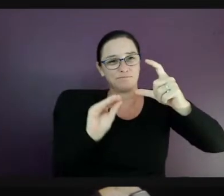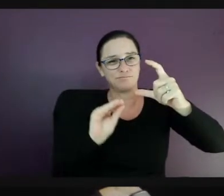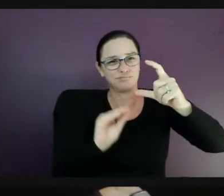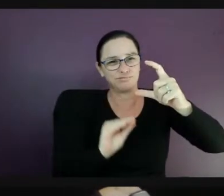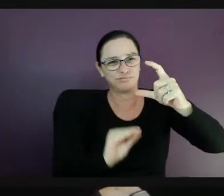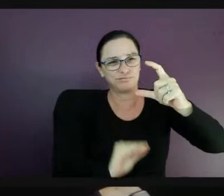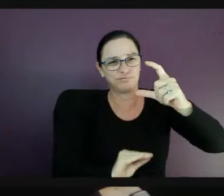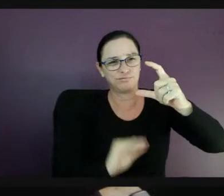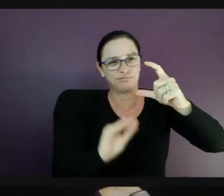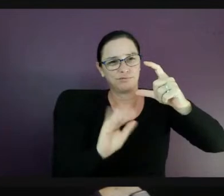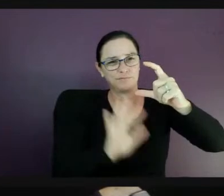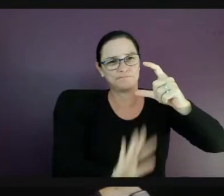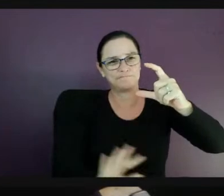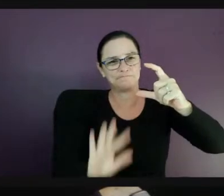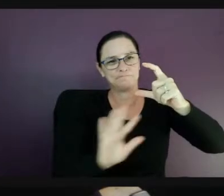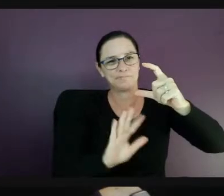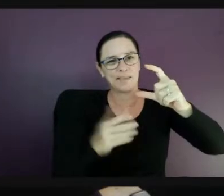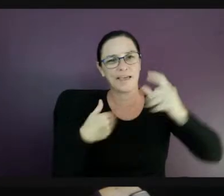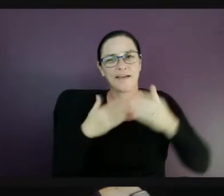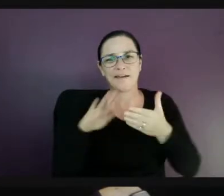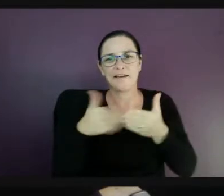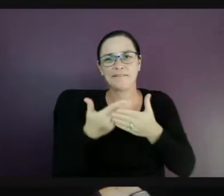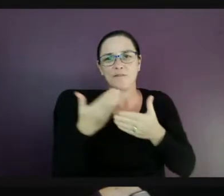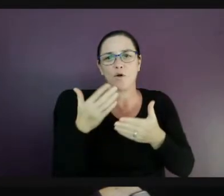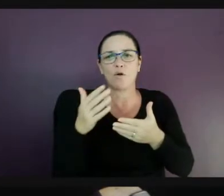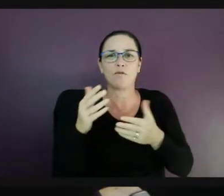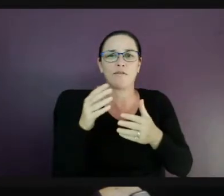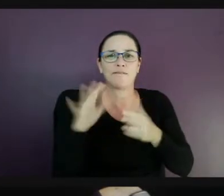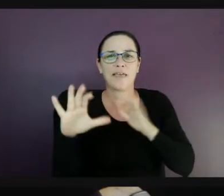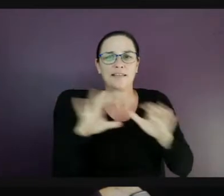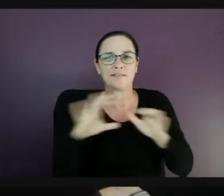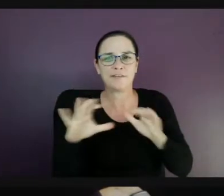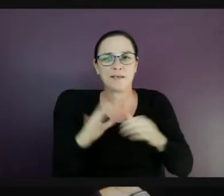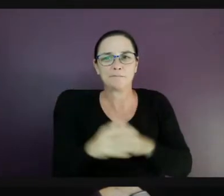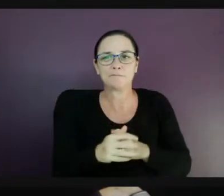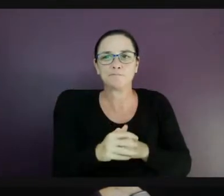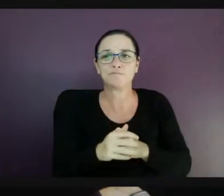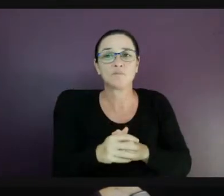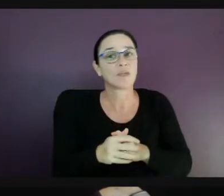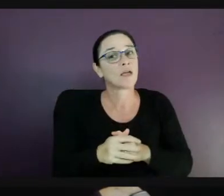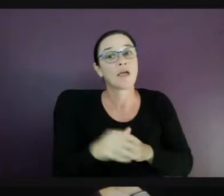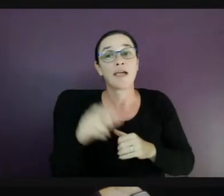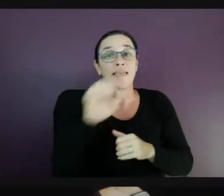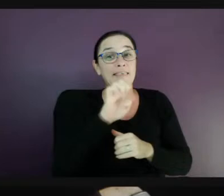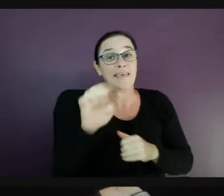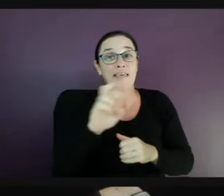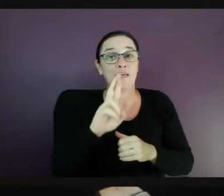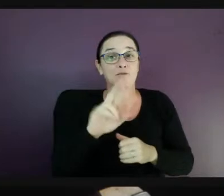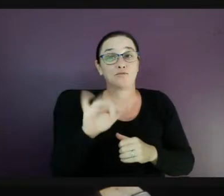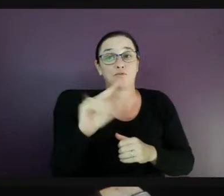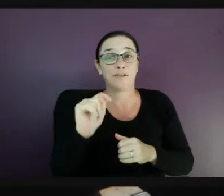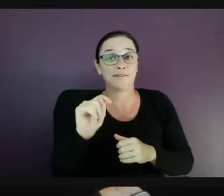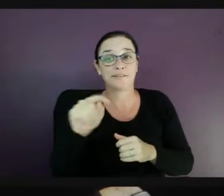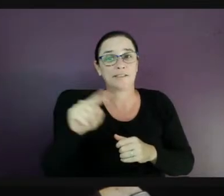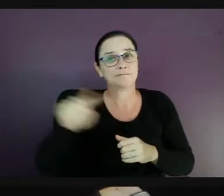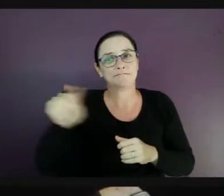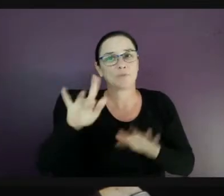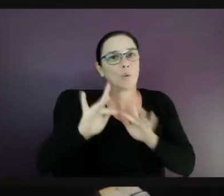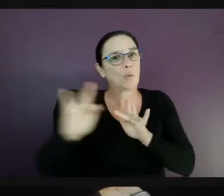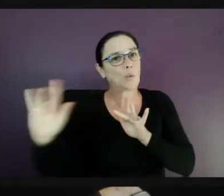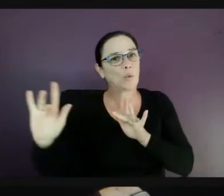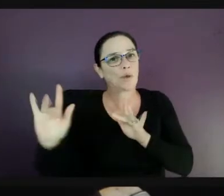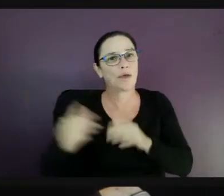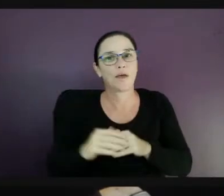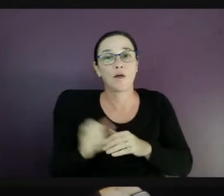else there is not seismicity is here in this upper East Rift connector, or anywhere in the East Rift itself. Or really, if we think about it, the